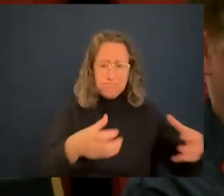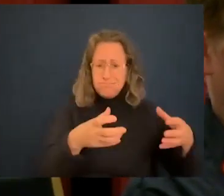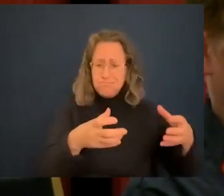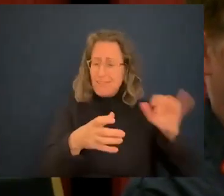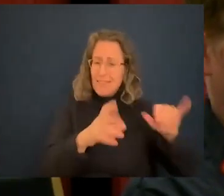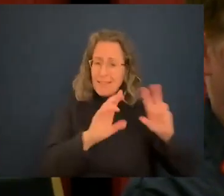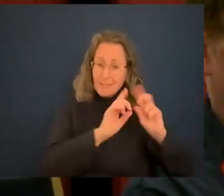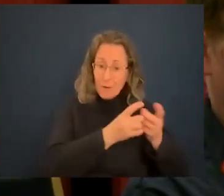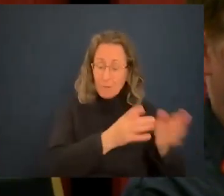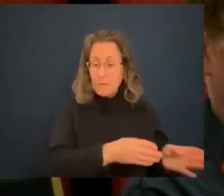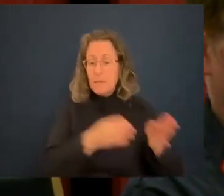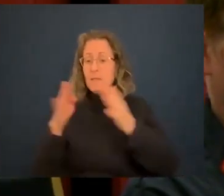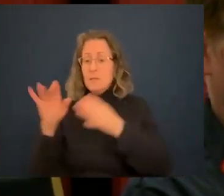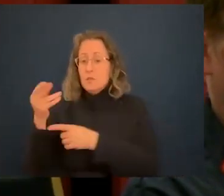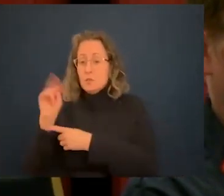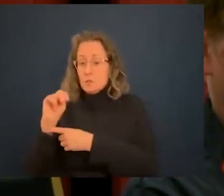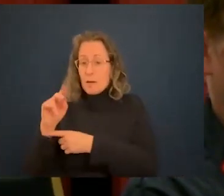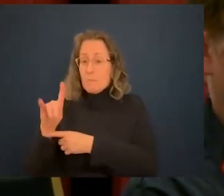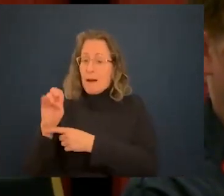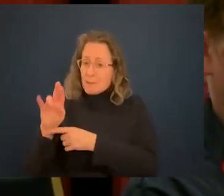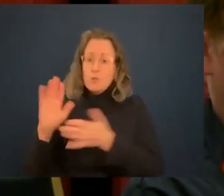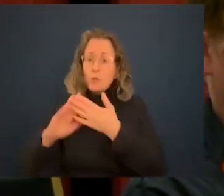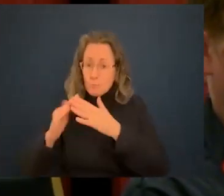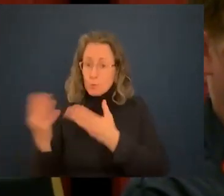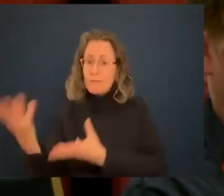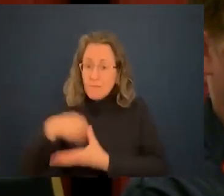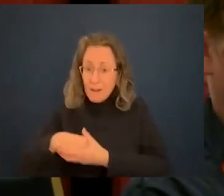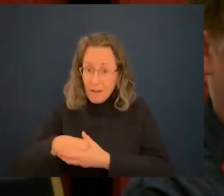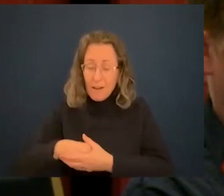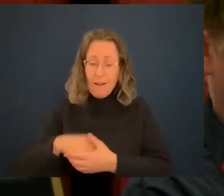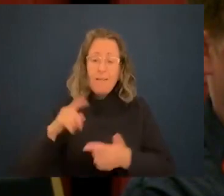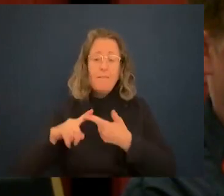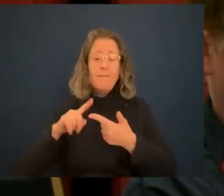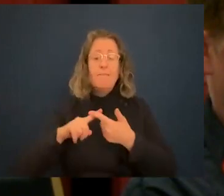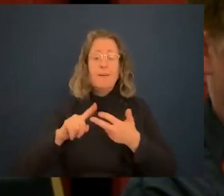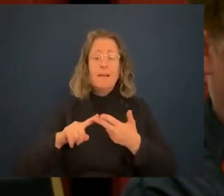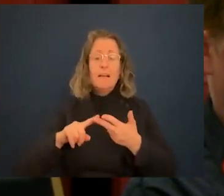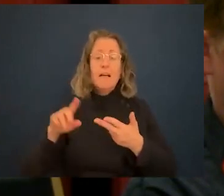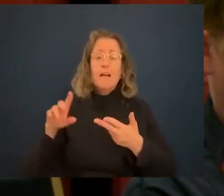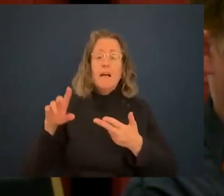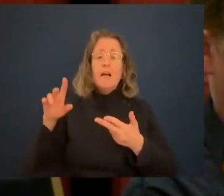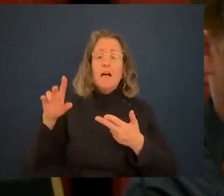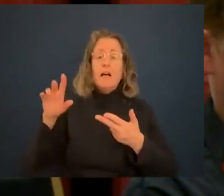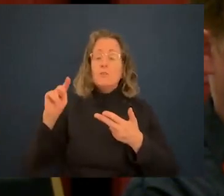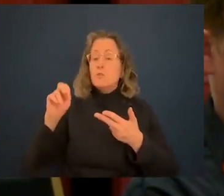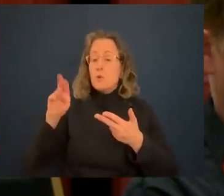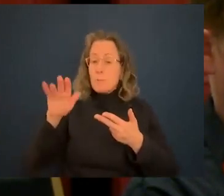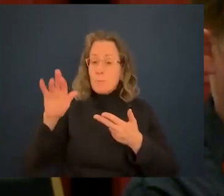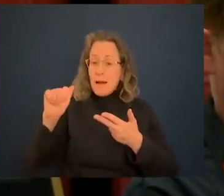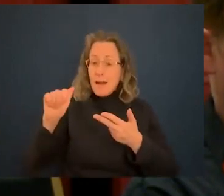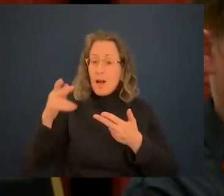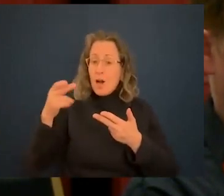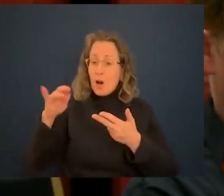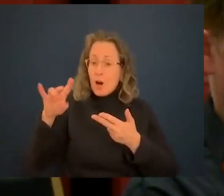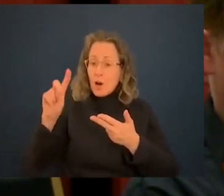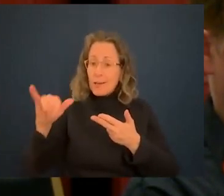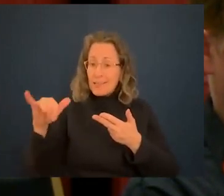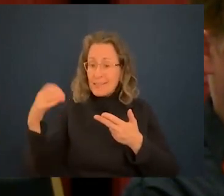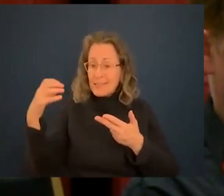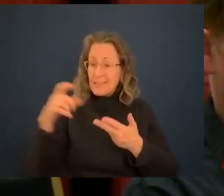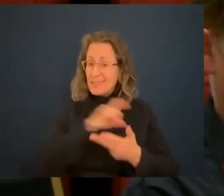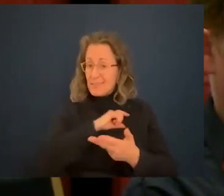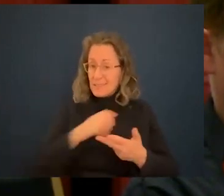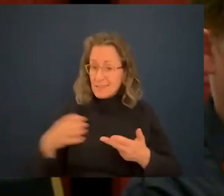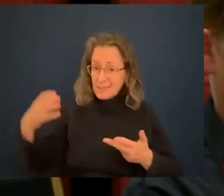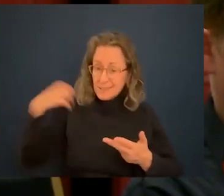a part of hiring John Potter there's others that were part of hiring Norma Hardy and there's ways to bring Community input in but I just want to